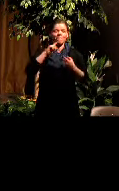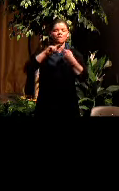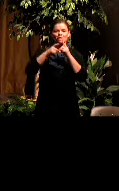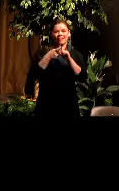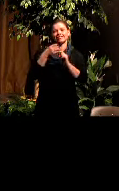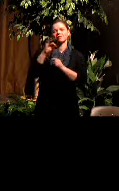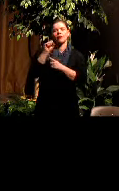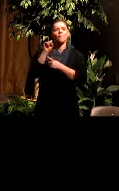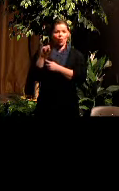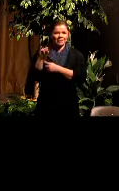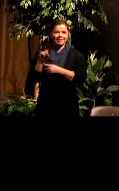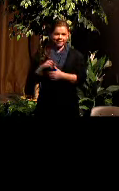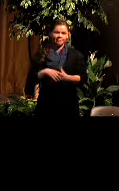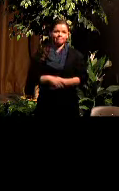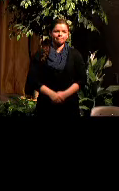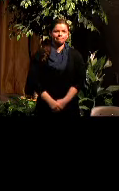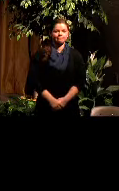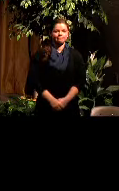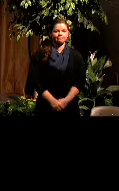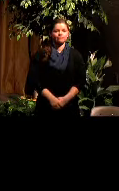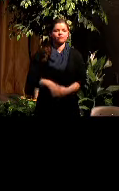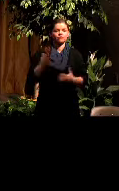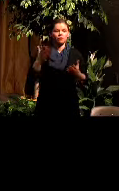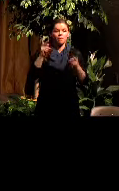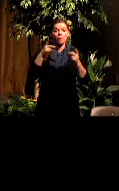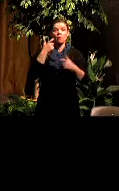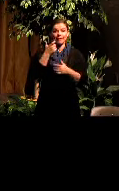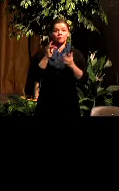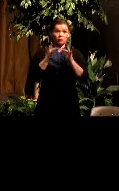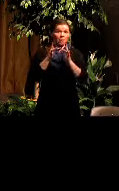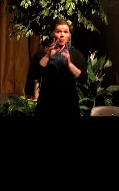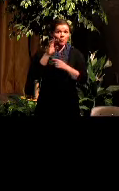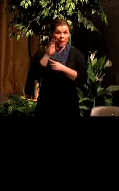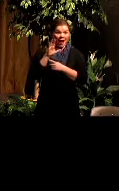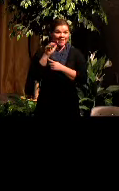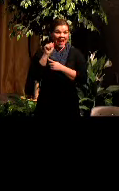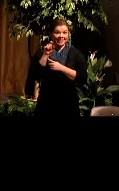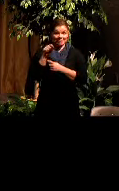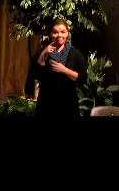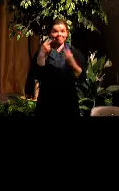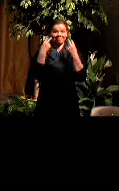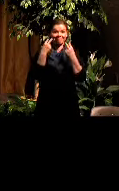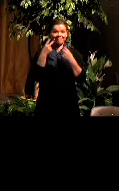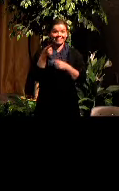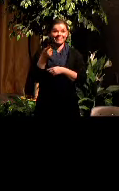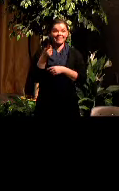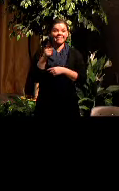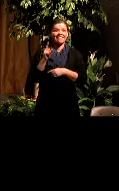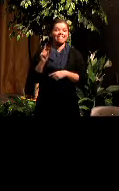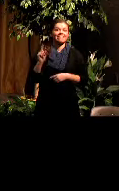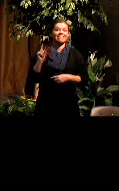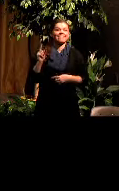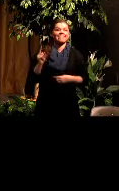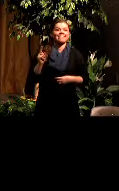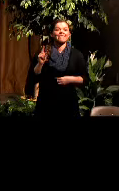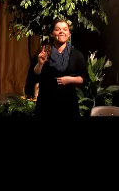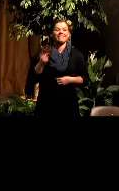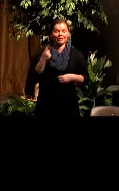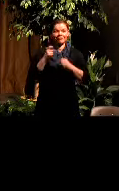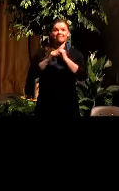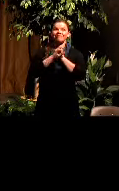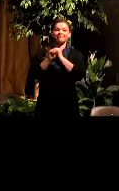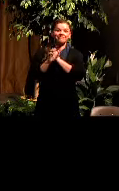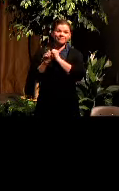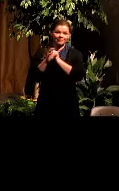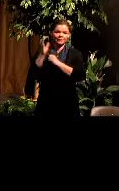the people who are watching on the web. This is our first simulcast on the web for one of our lectures.